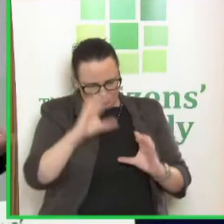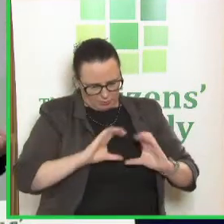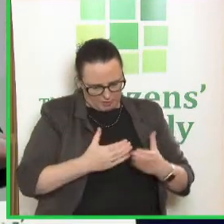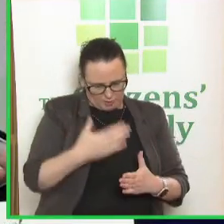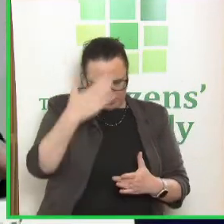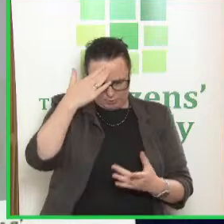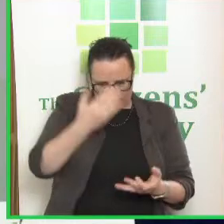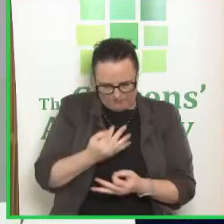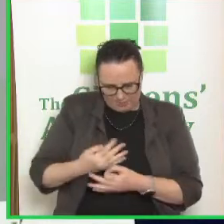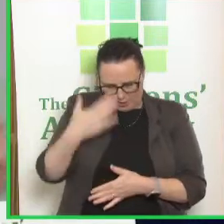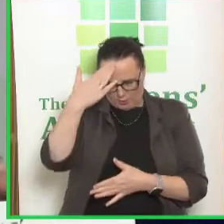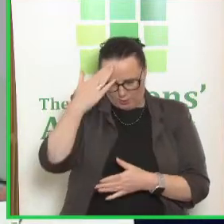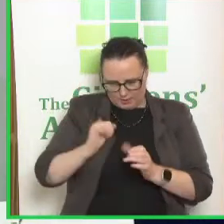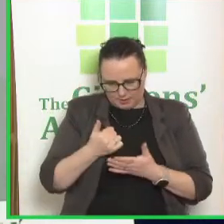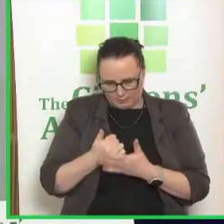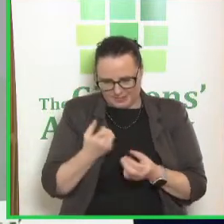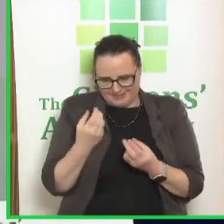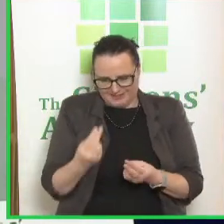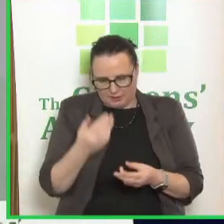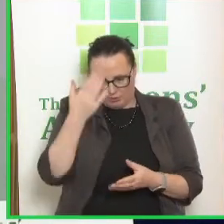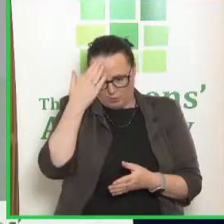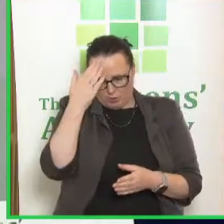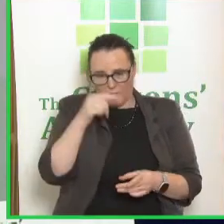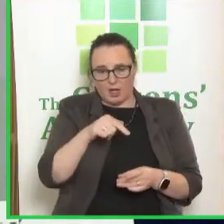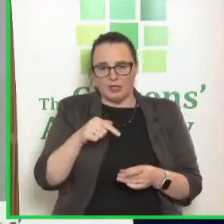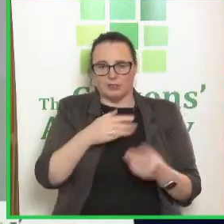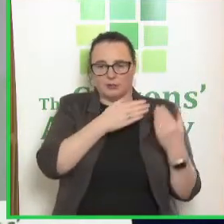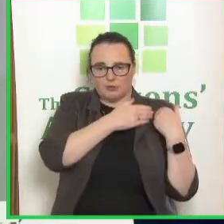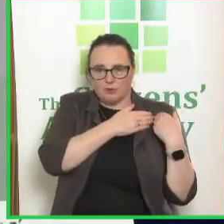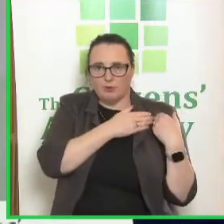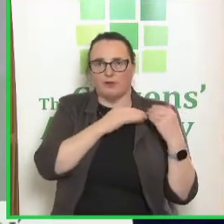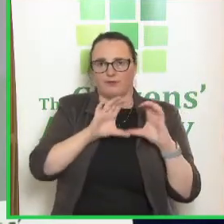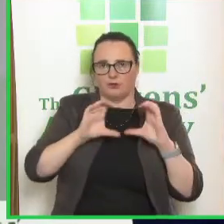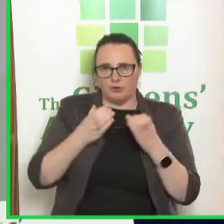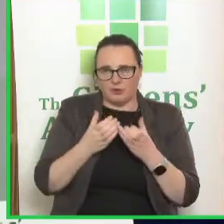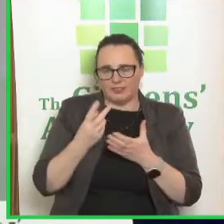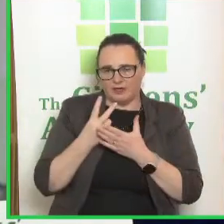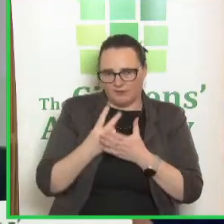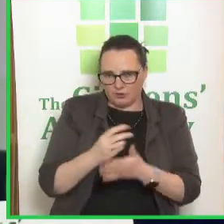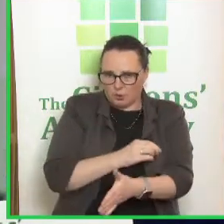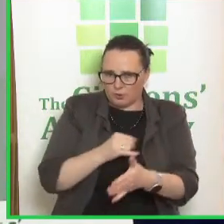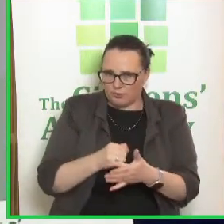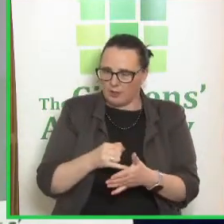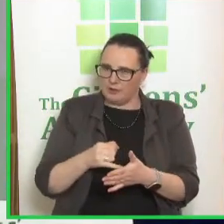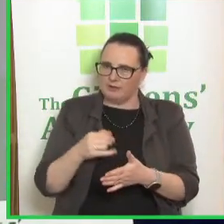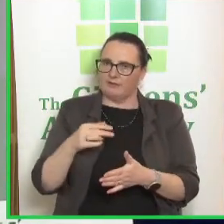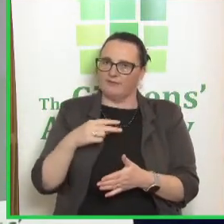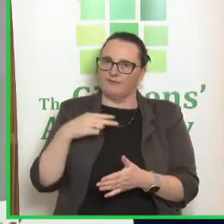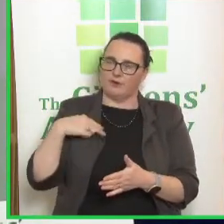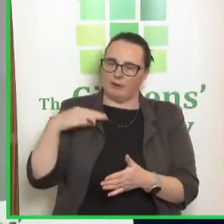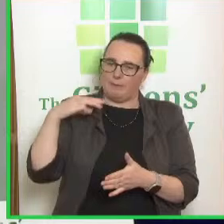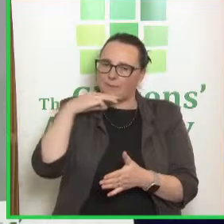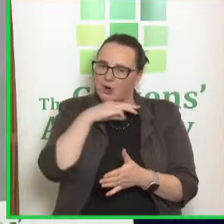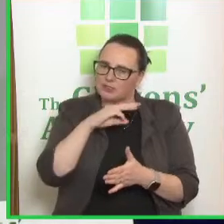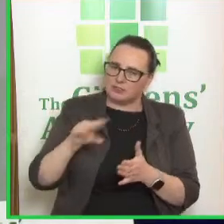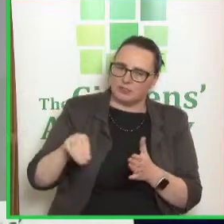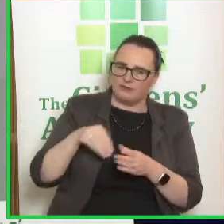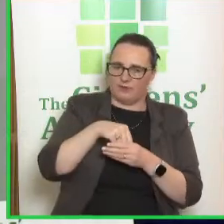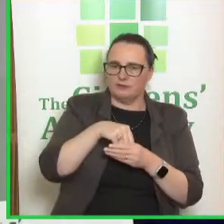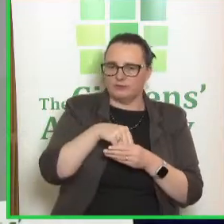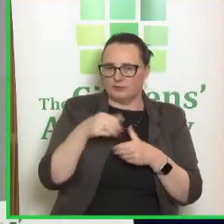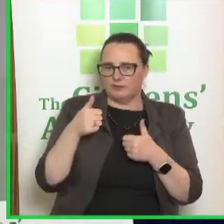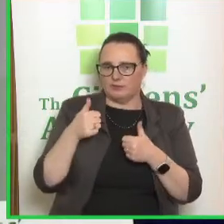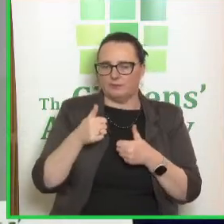families, they know the supports that's needed. So the role of local and community and voluntary organisations came through very strong, and I think you'll see comes through strong in the